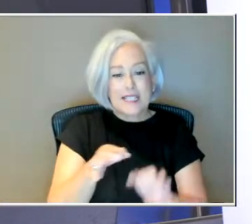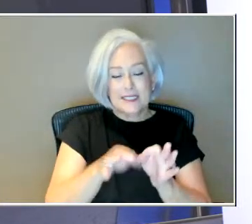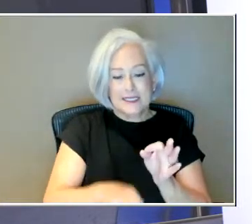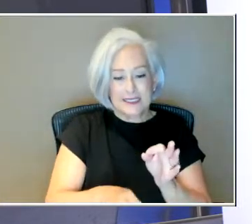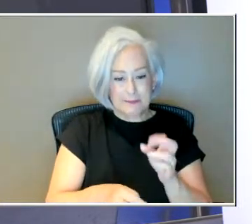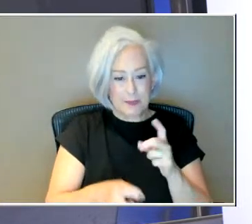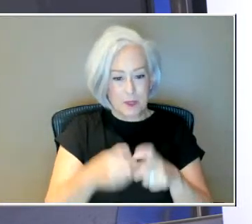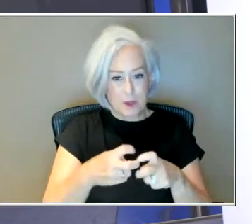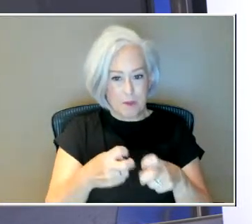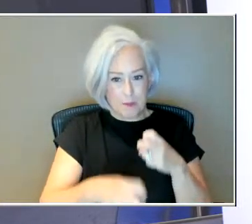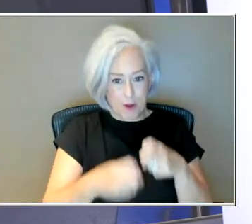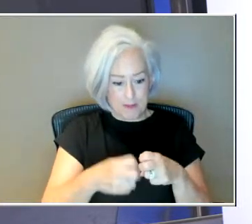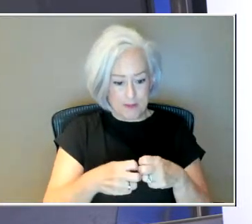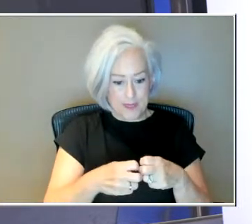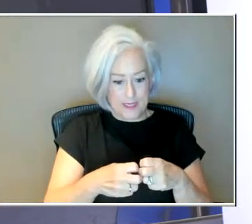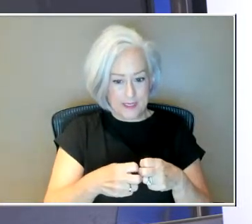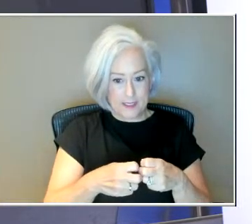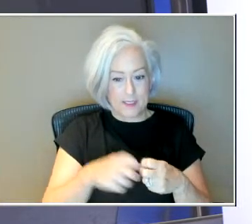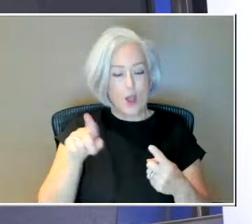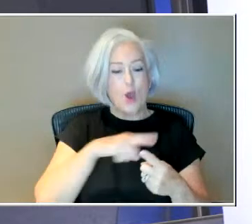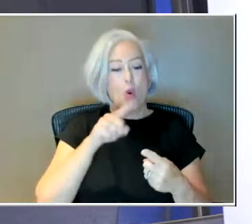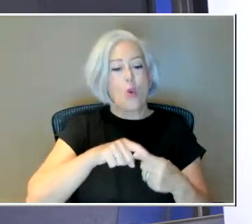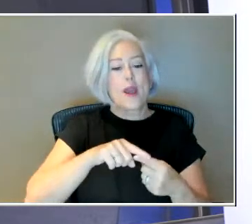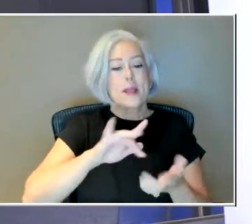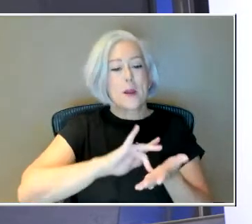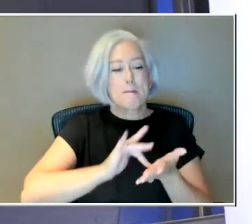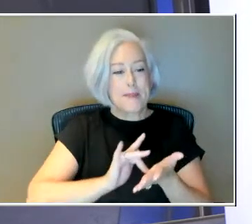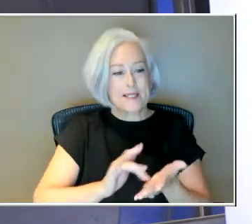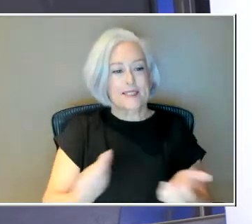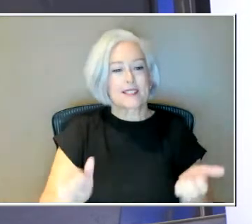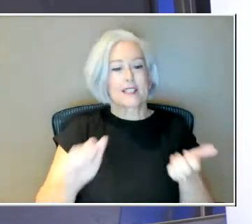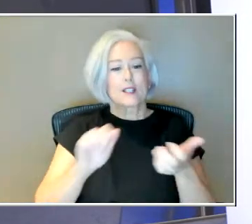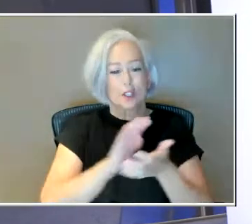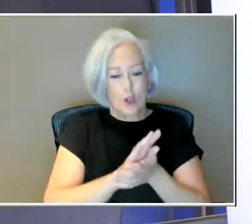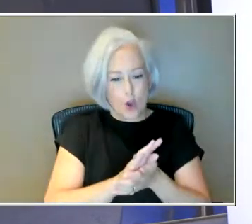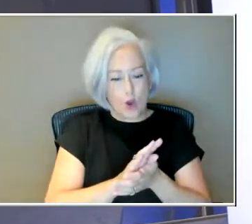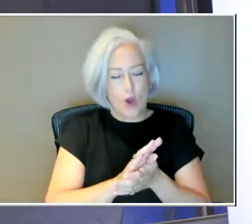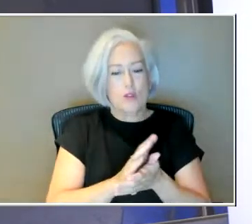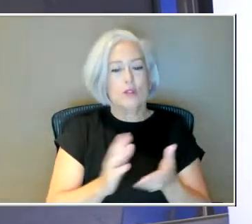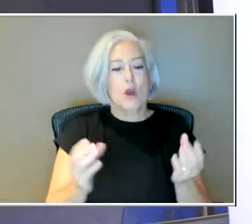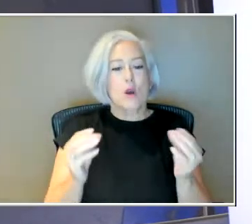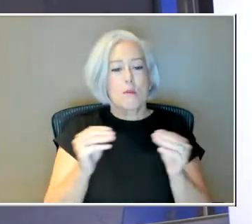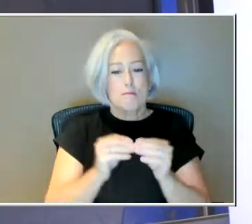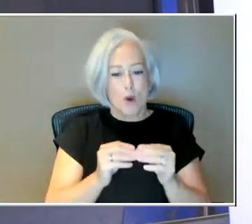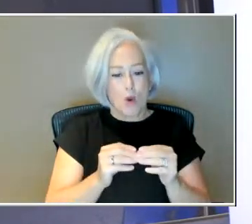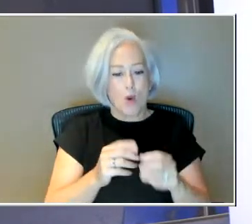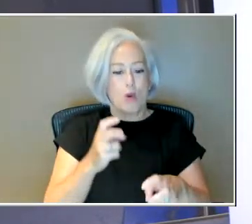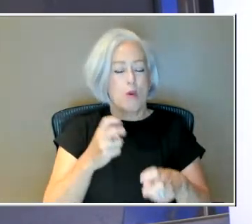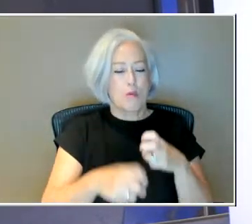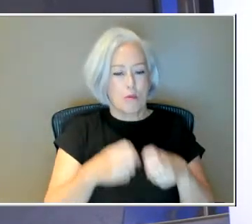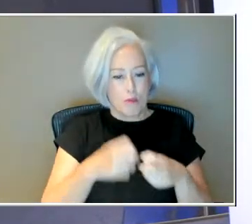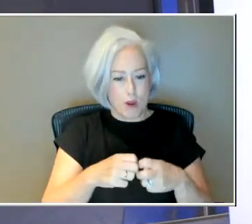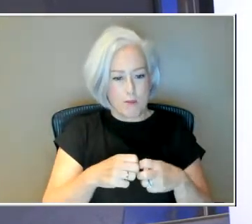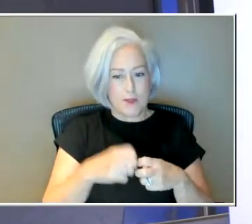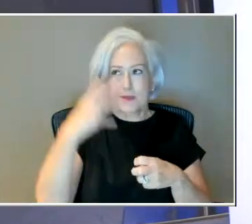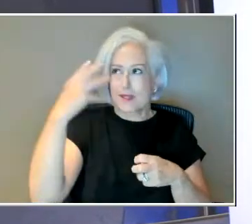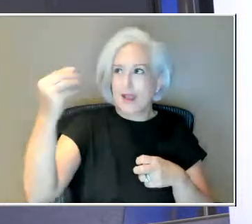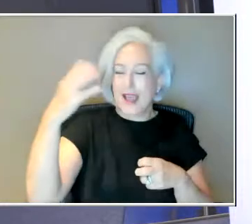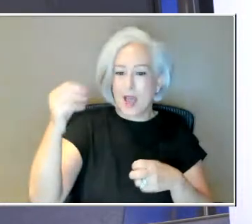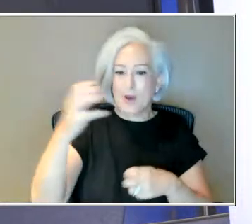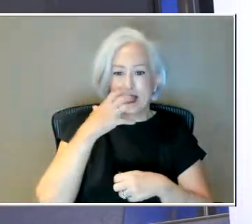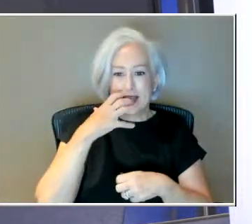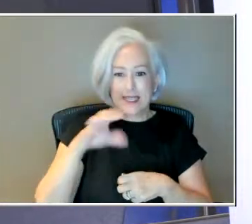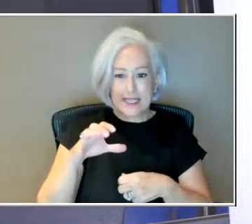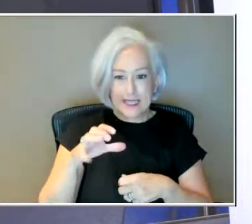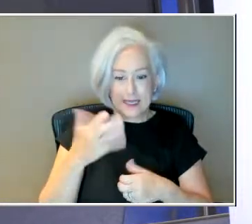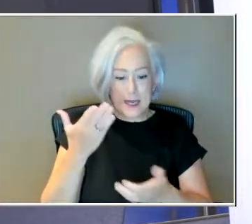our medications make us more susceptible to those heat-related illnesses. So maybe they dehydrate us much more quicker, or they make